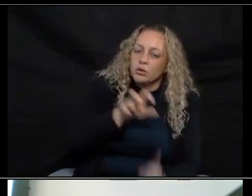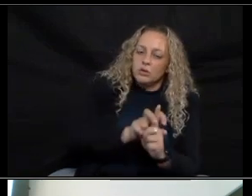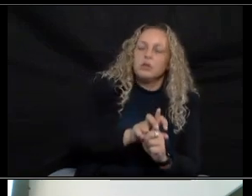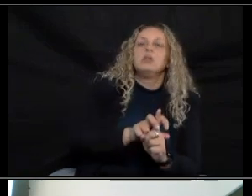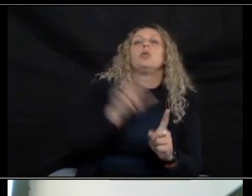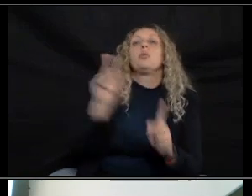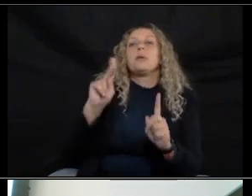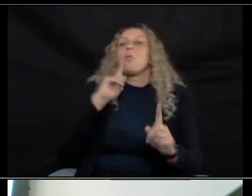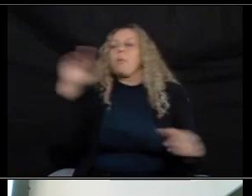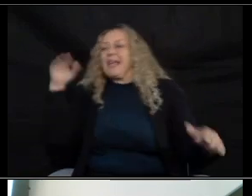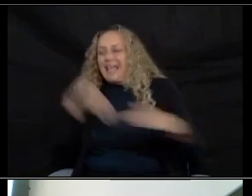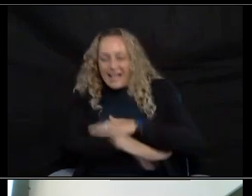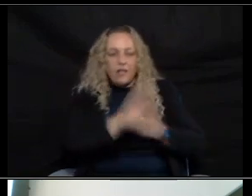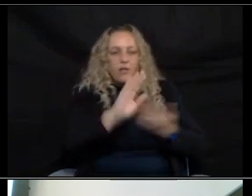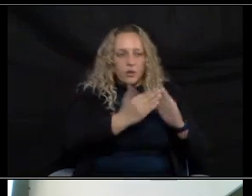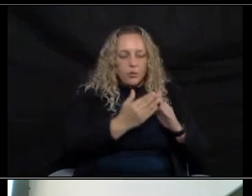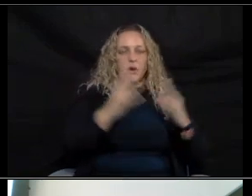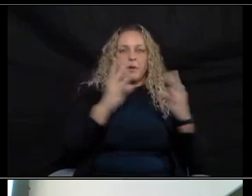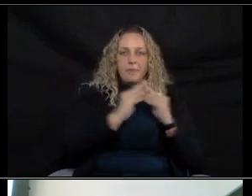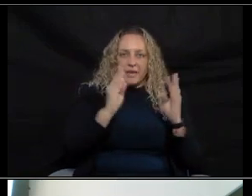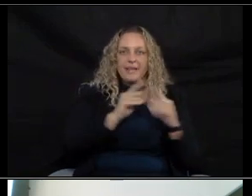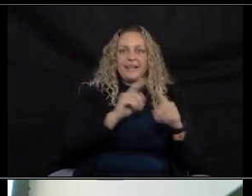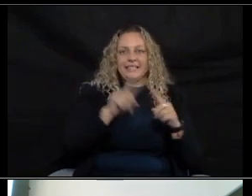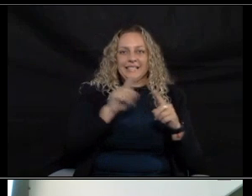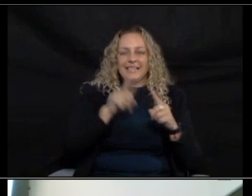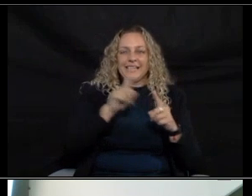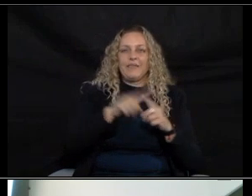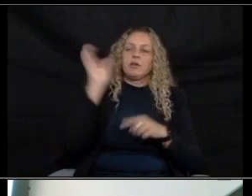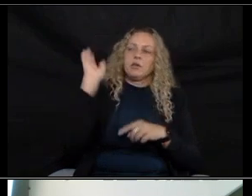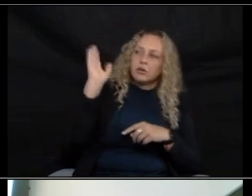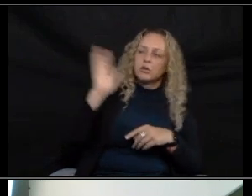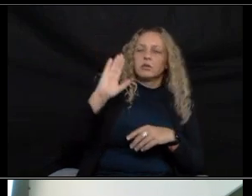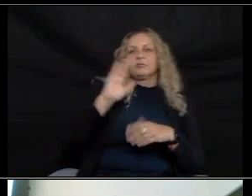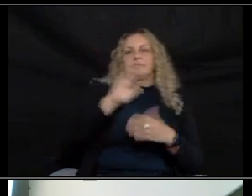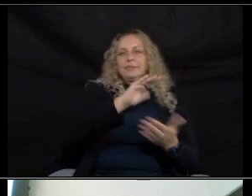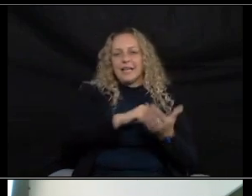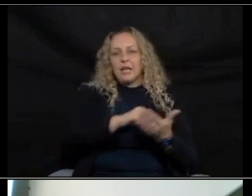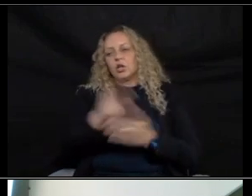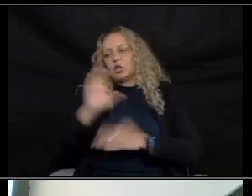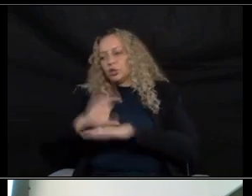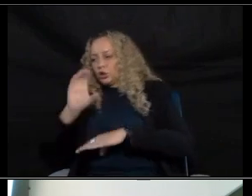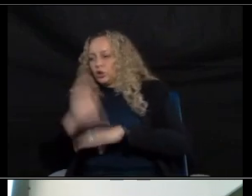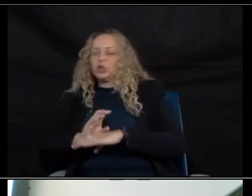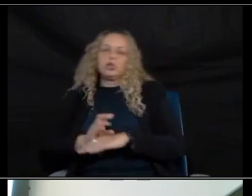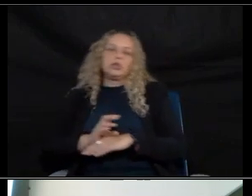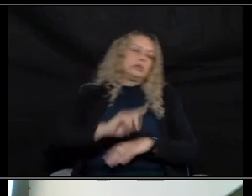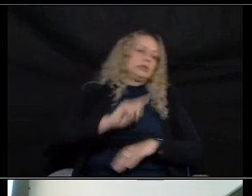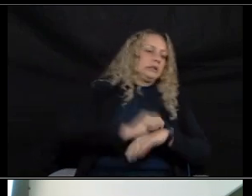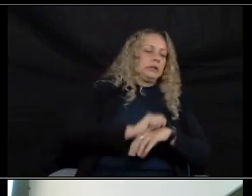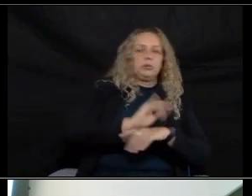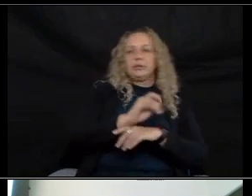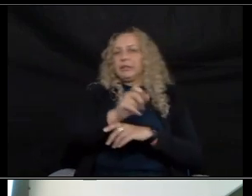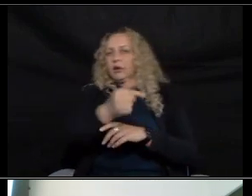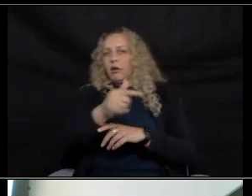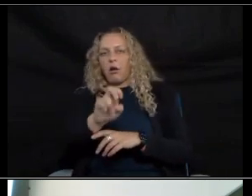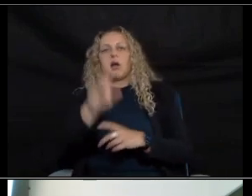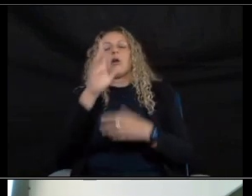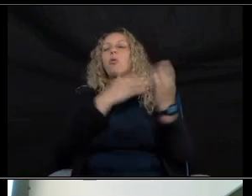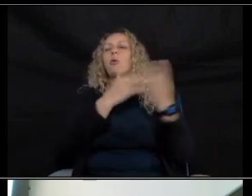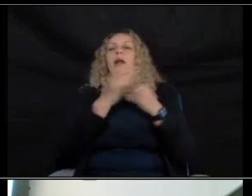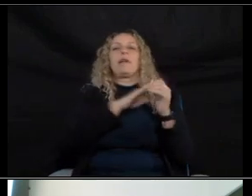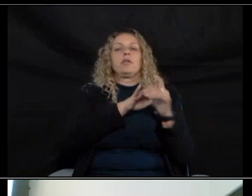the communities, having community meetings at different, community centers, churches, synagogues, wherever we can gather people, and really